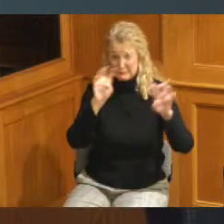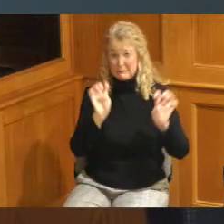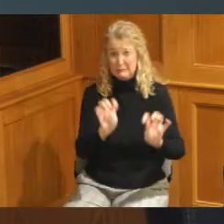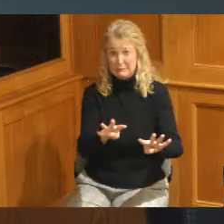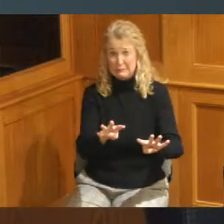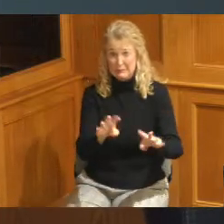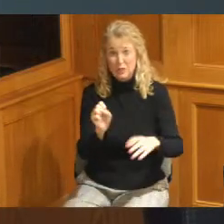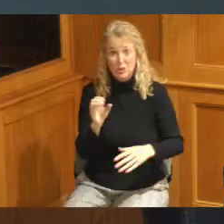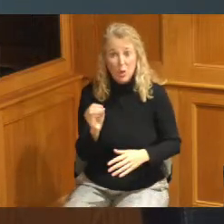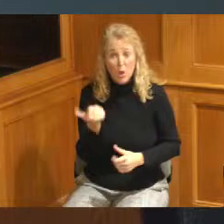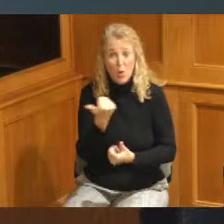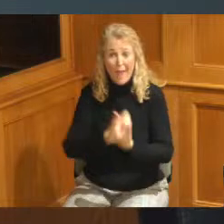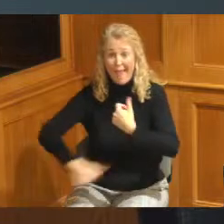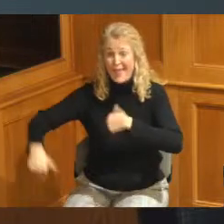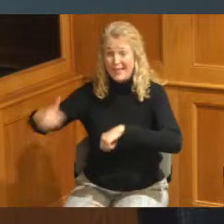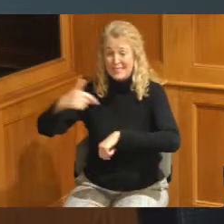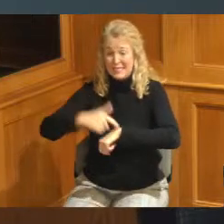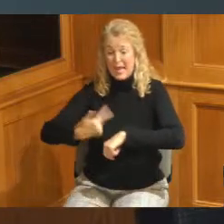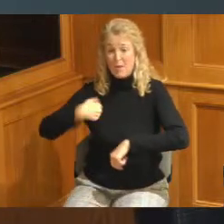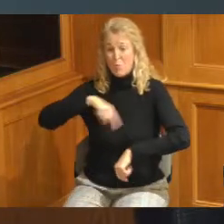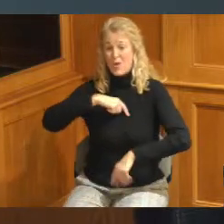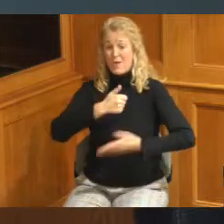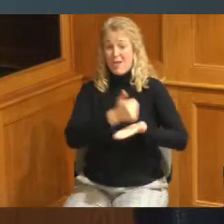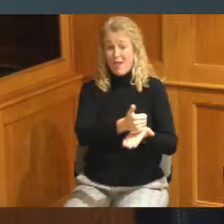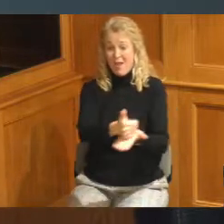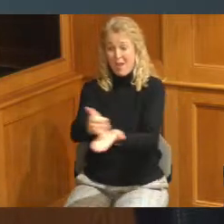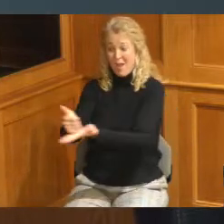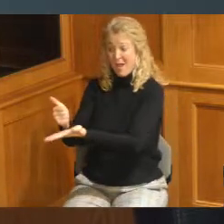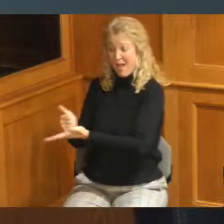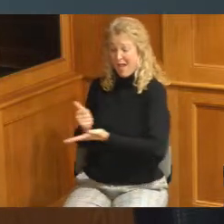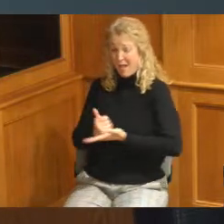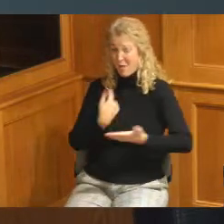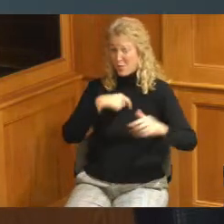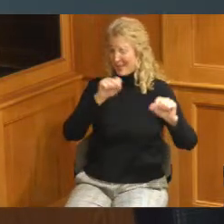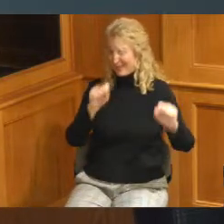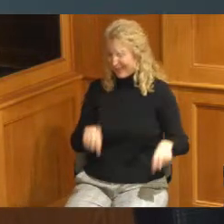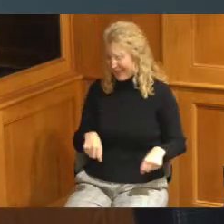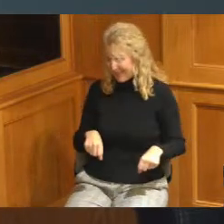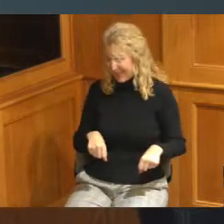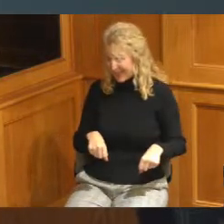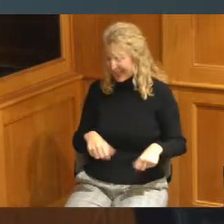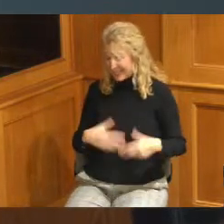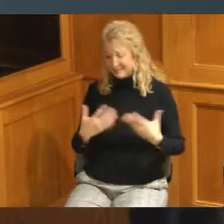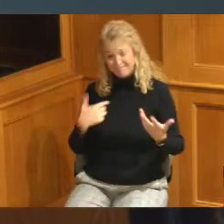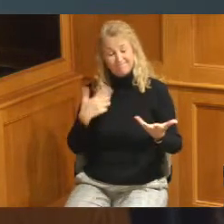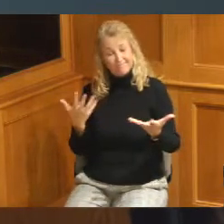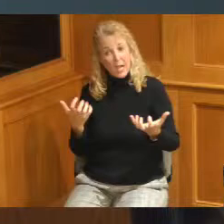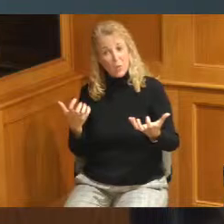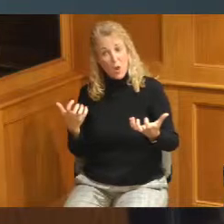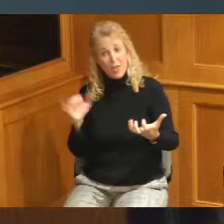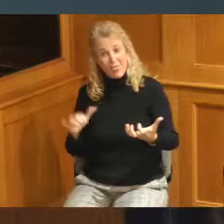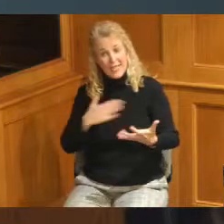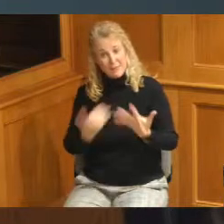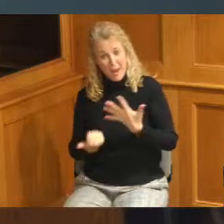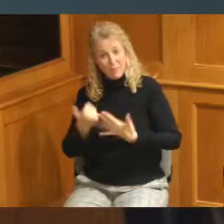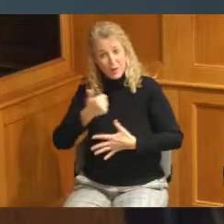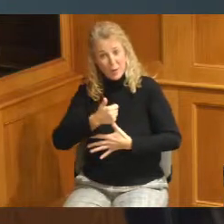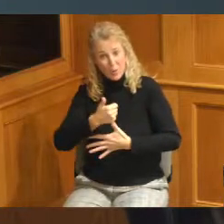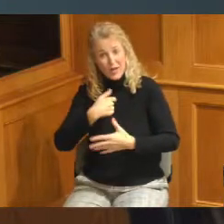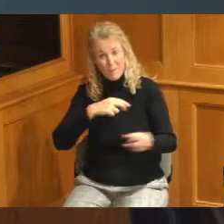me, any type of break we can give to the homeowner or the taxpayers, I'm ready to do